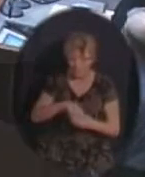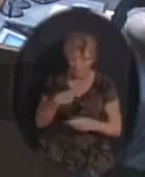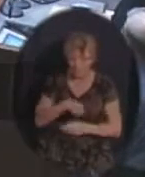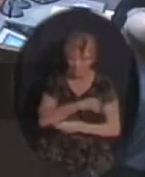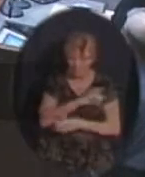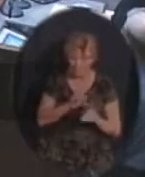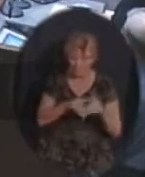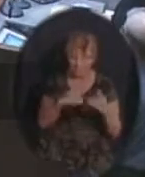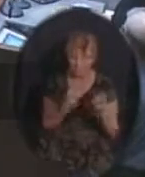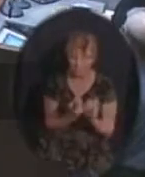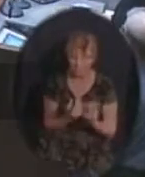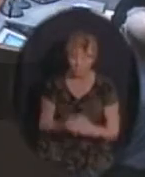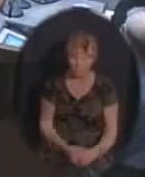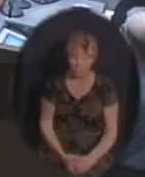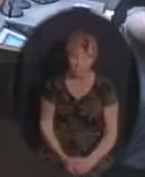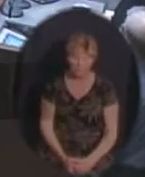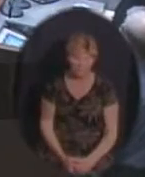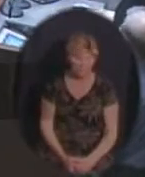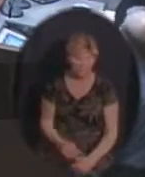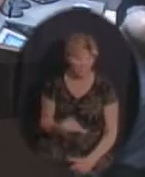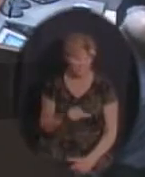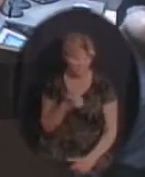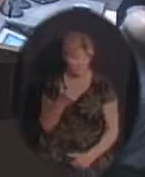Okay, other discussions, comments?